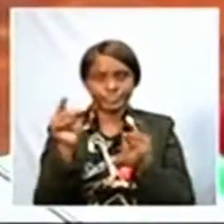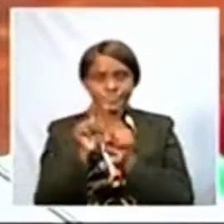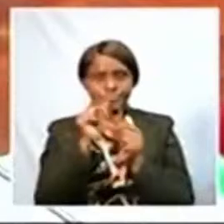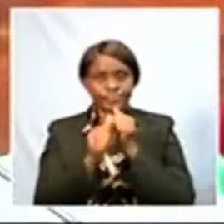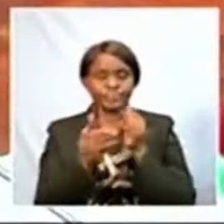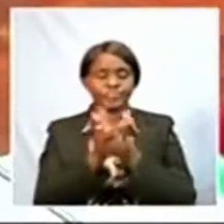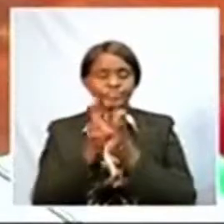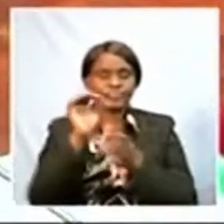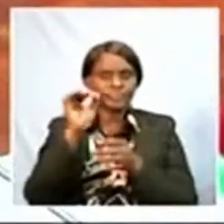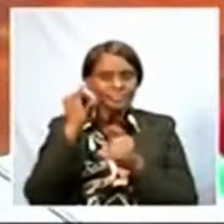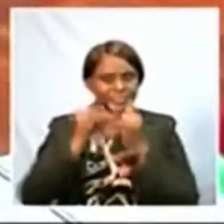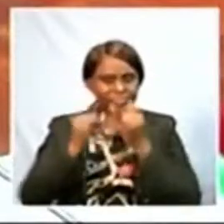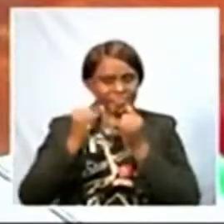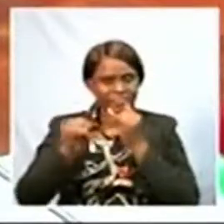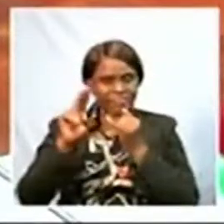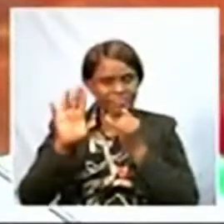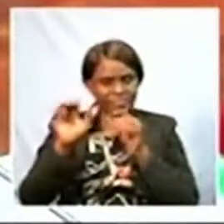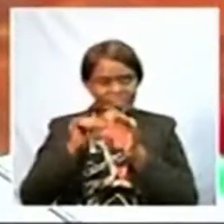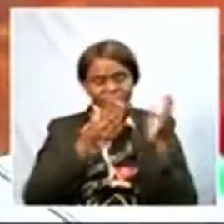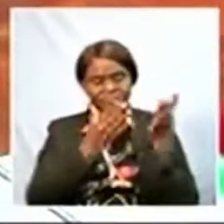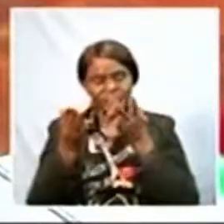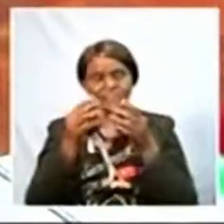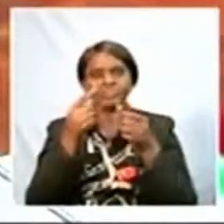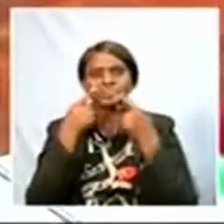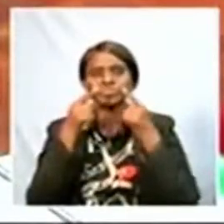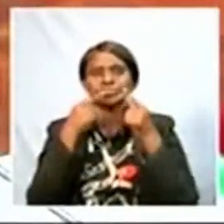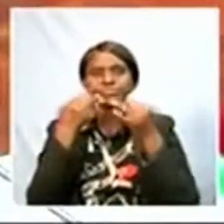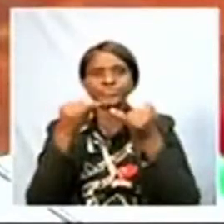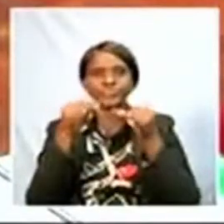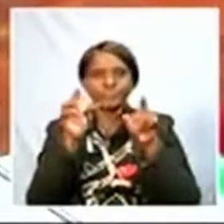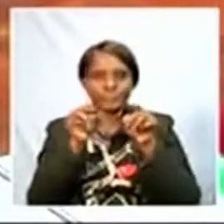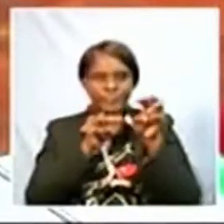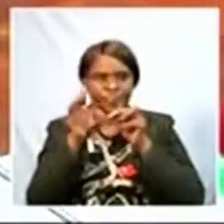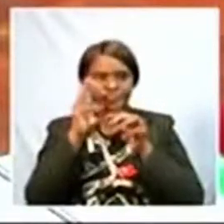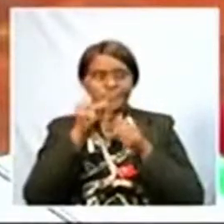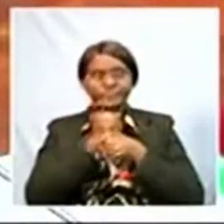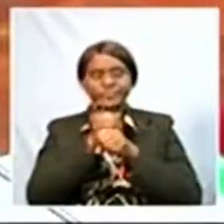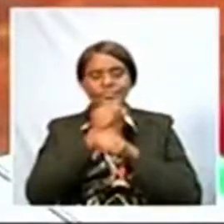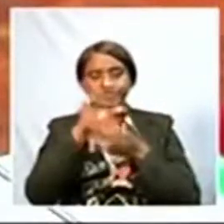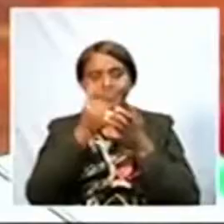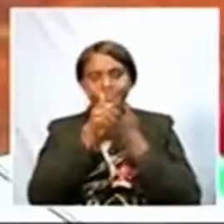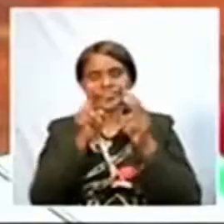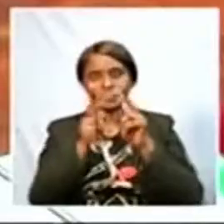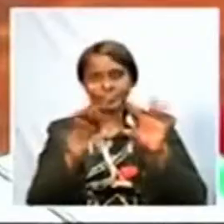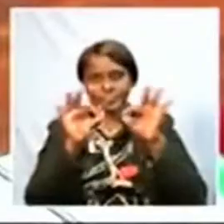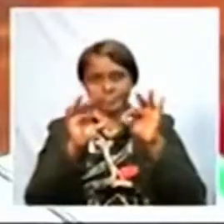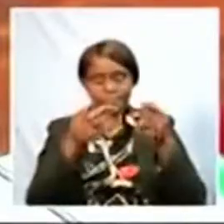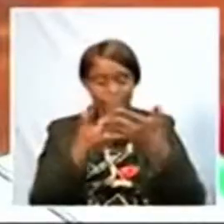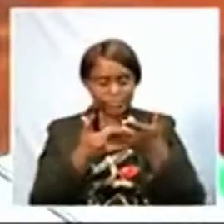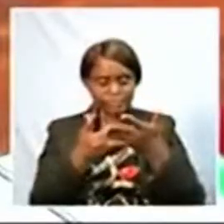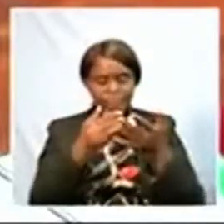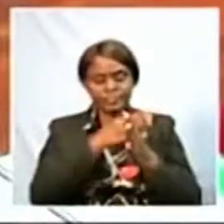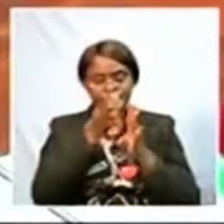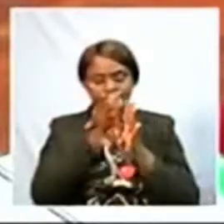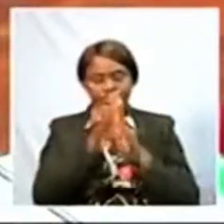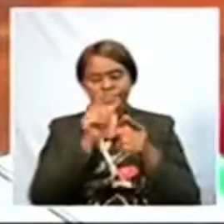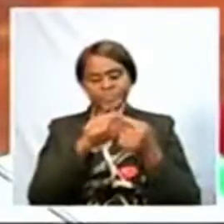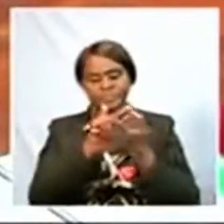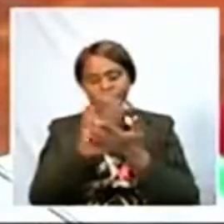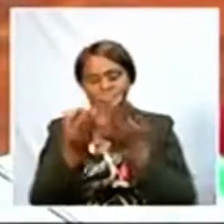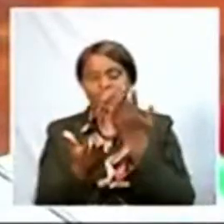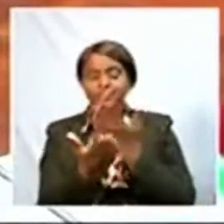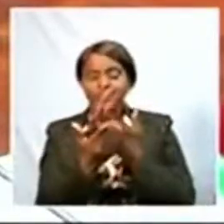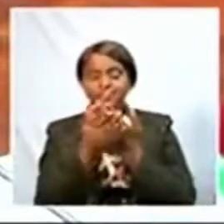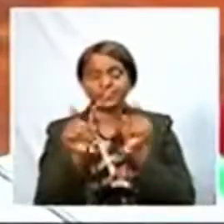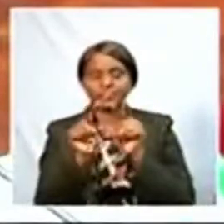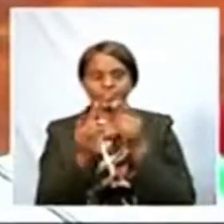requested by end users. On the delivery note, management will ensure that all relevant documents pertaining to procurement are attached